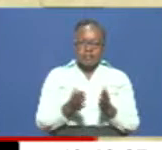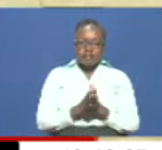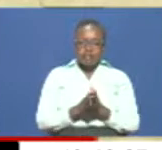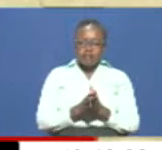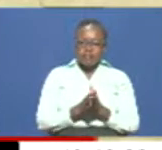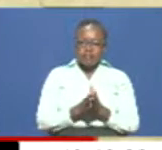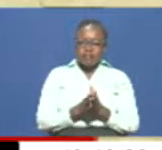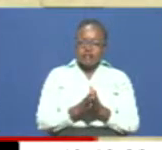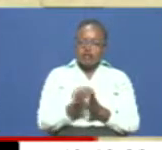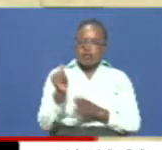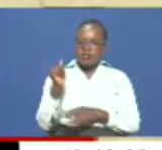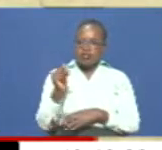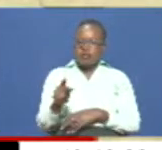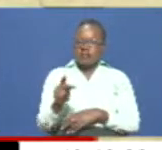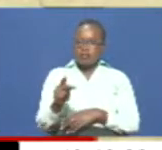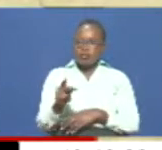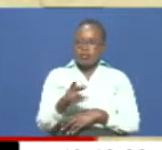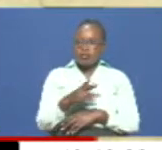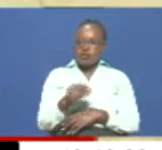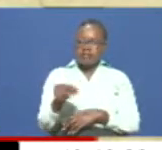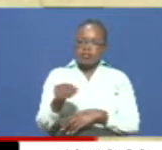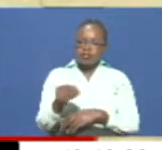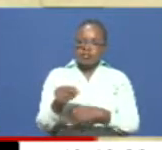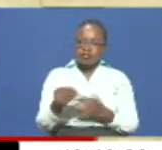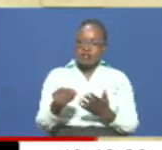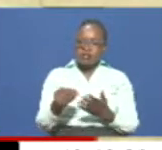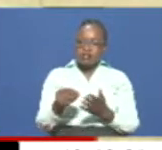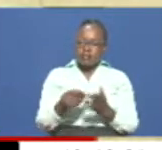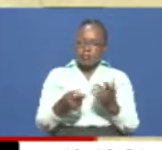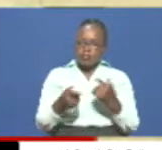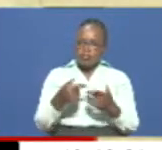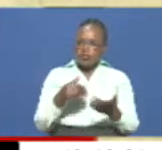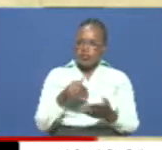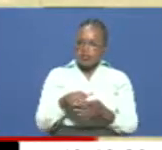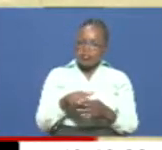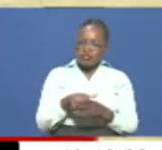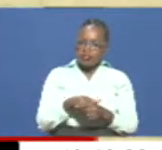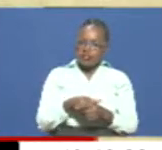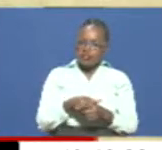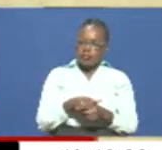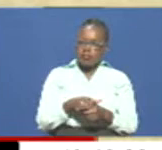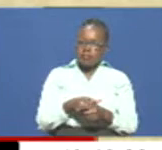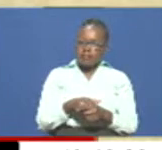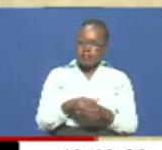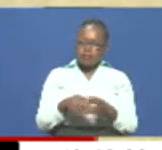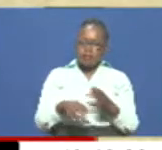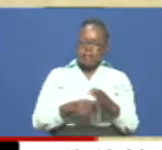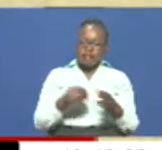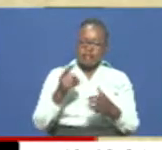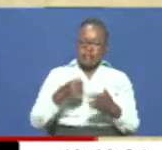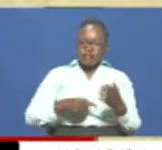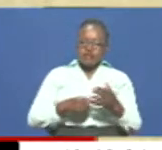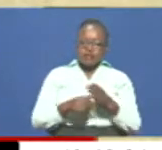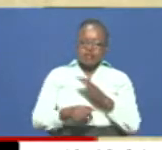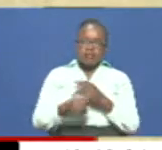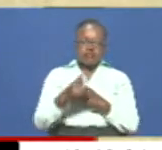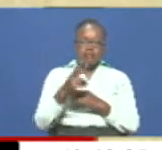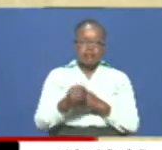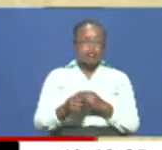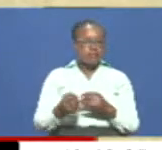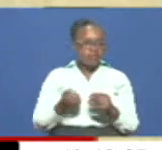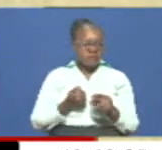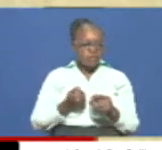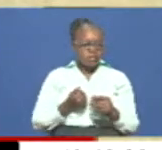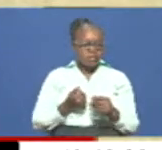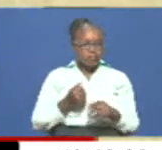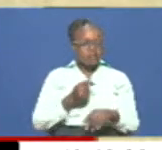AK and the families come in? How do we handle those young athletes? Because you find that under 20 athletes, girls, when the